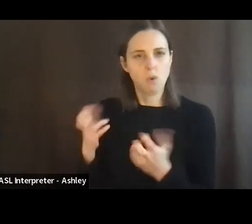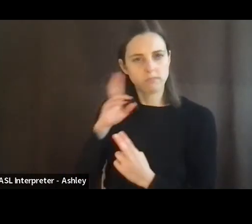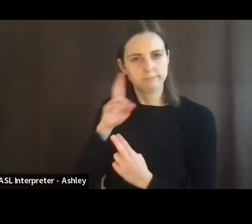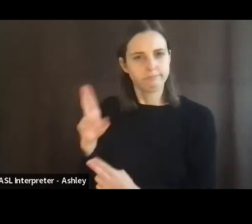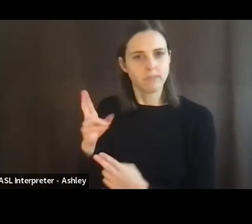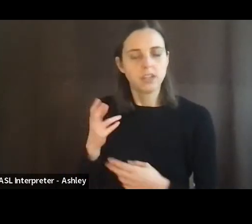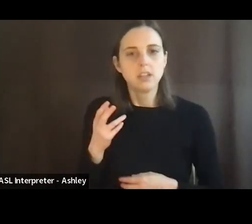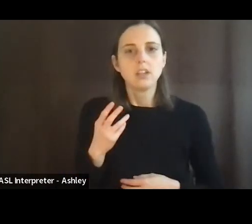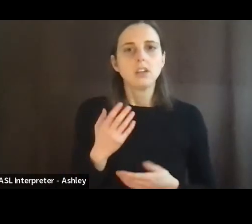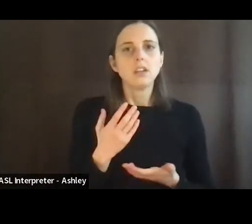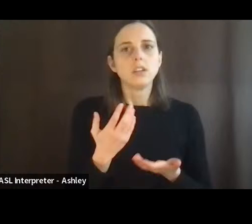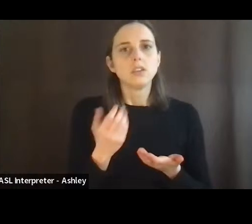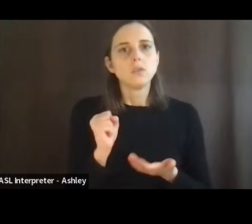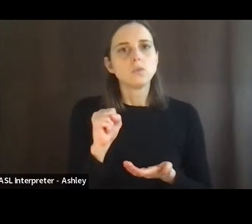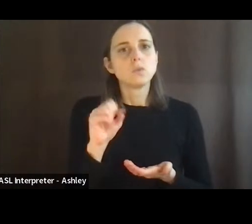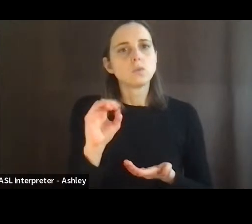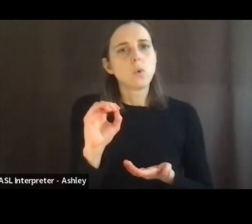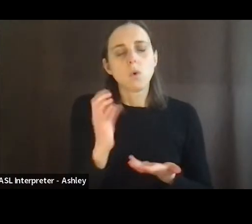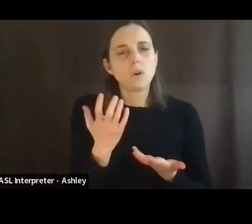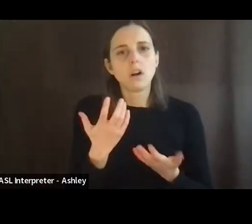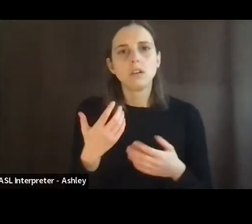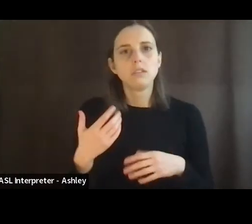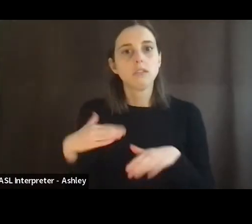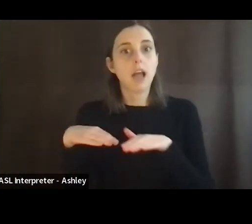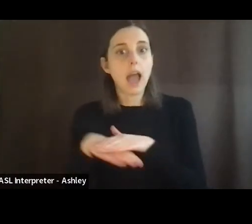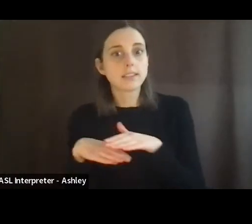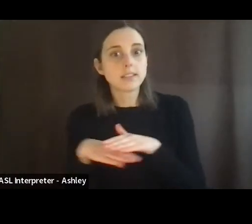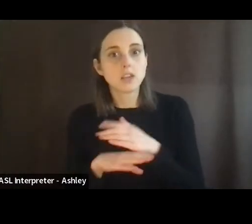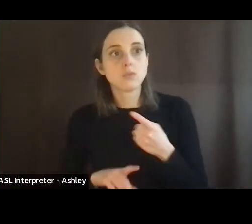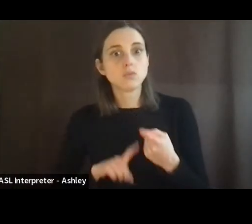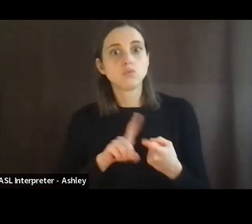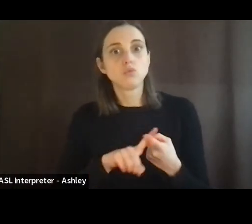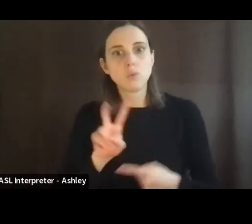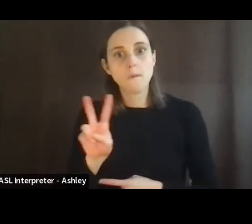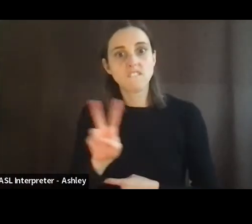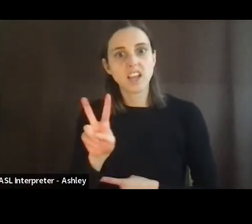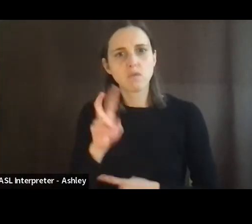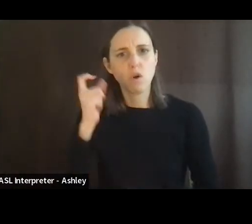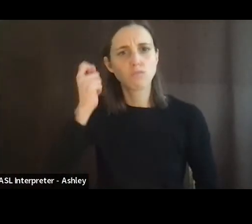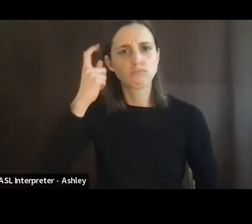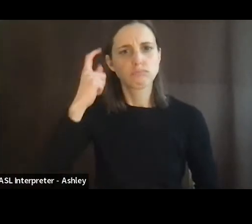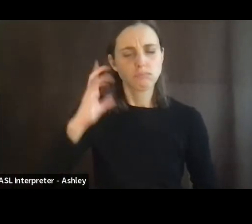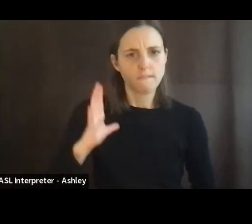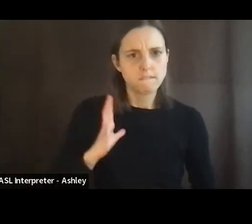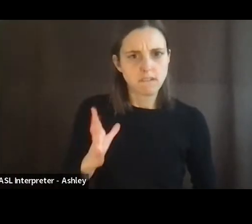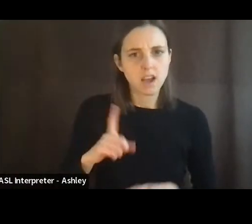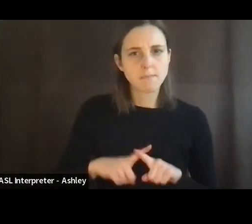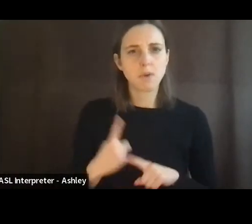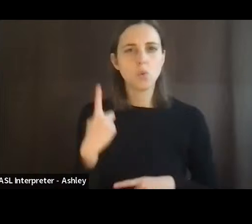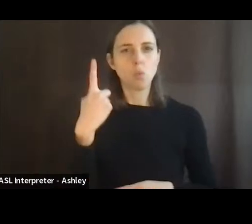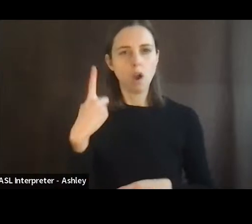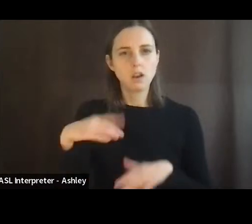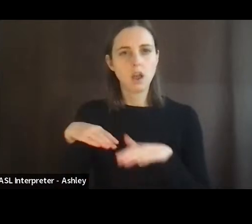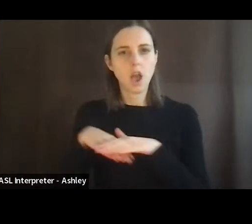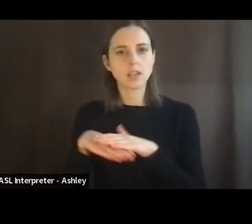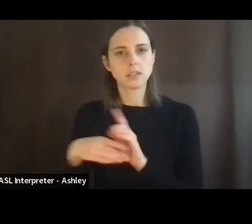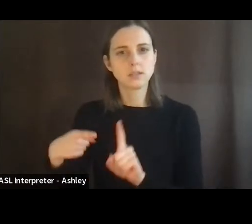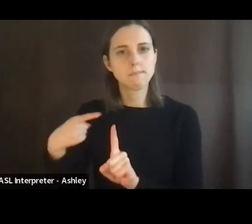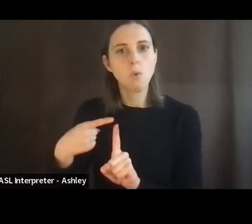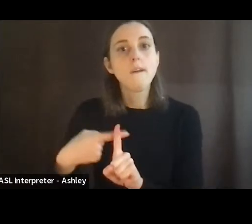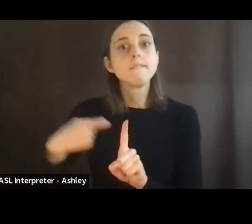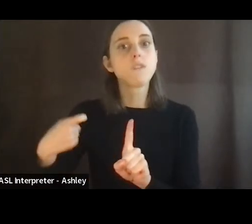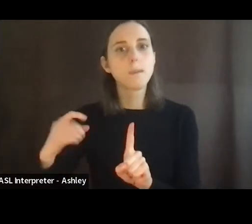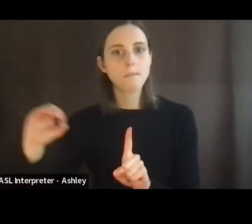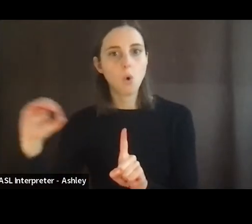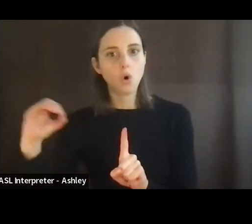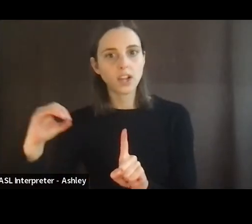don't have any problem with the access from Vancouver, but they're very concerned about the partial interchange access from Oregon to and